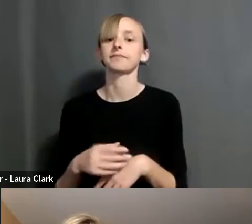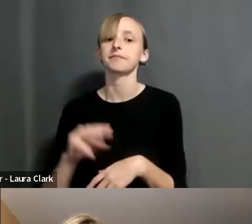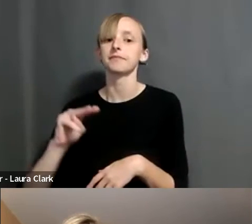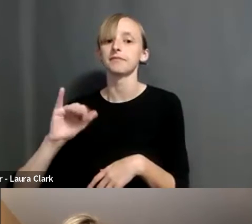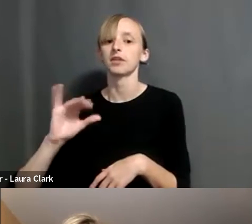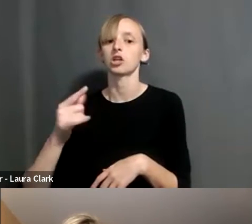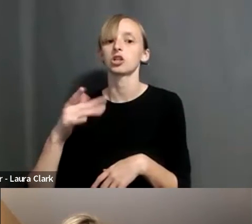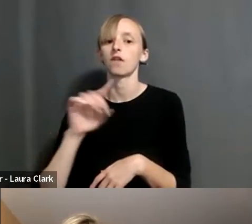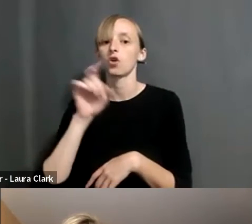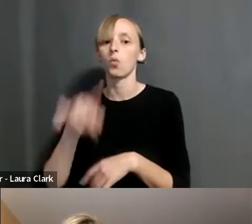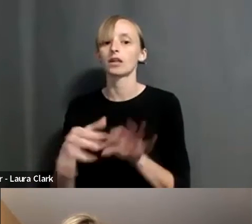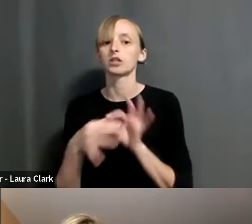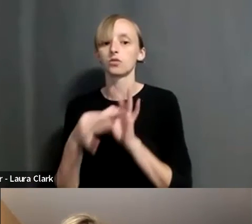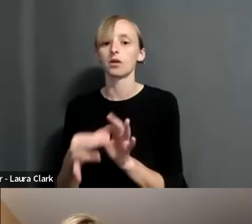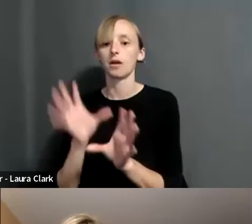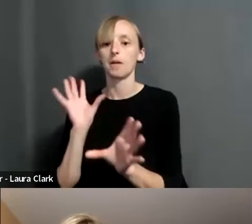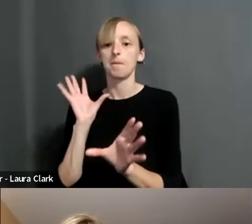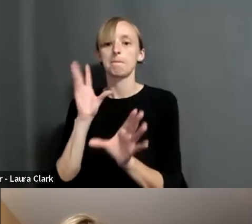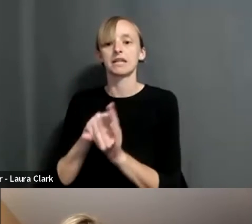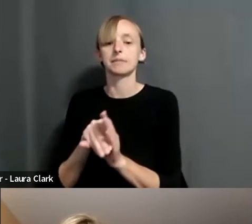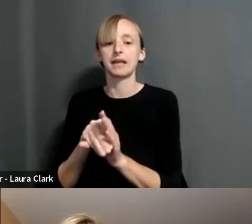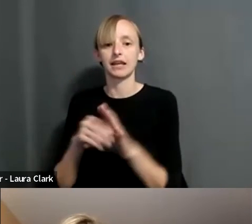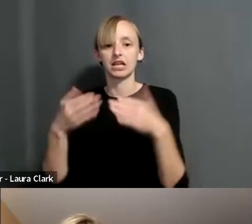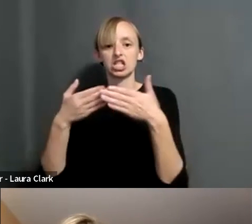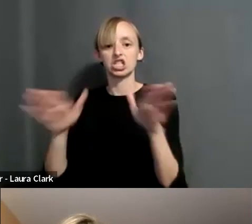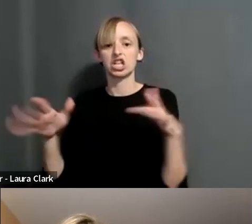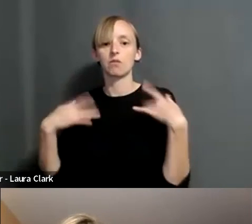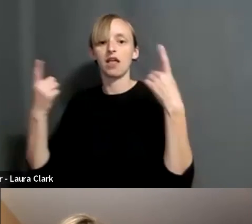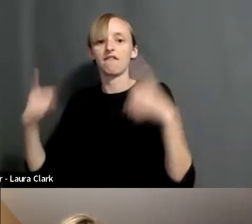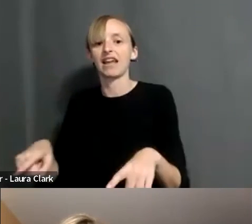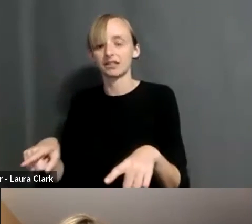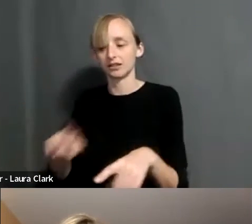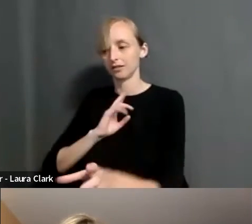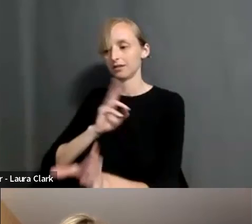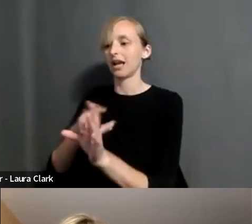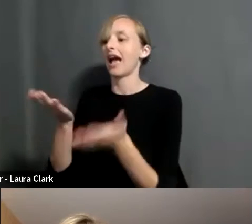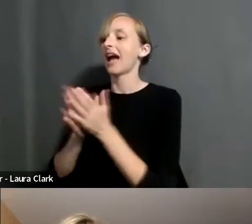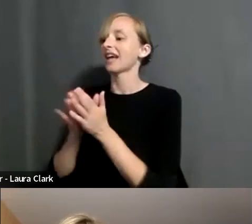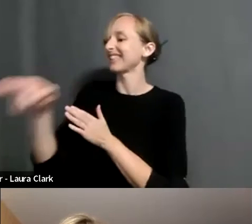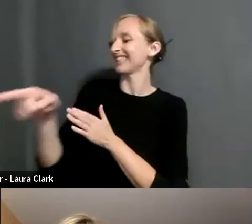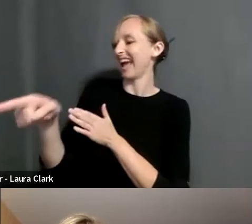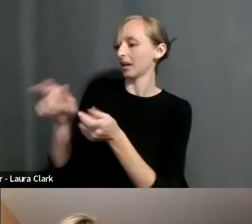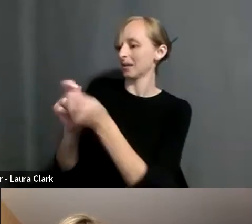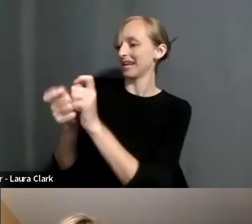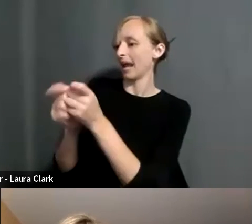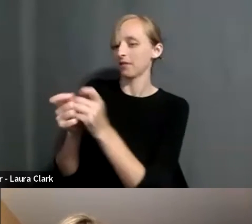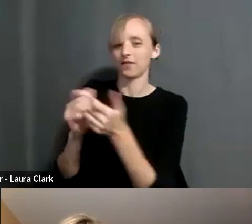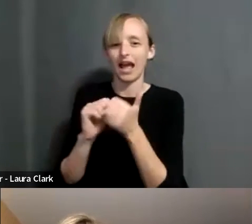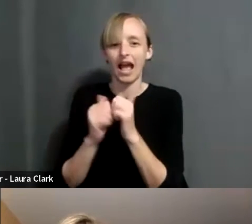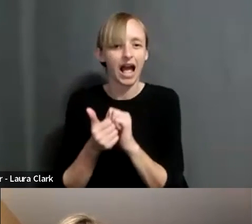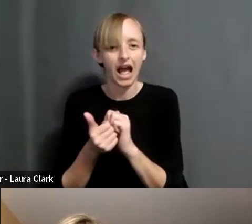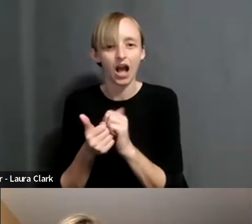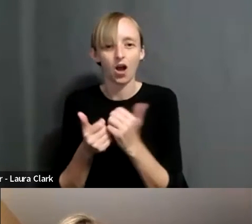participating in part of general events and asking them to be adapted. How would that work? Are there